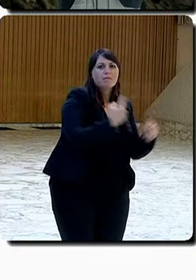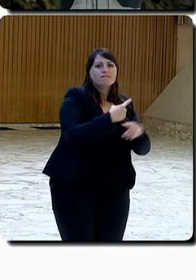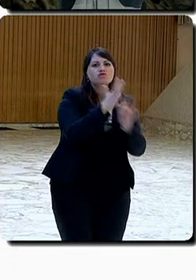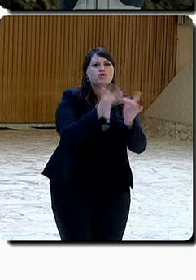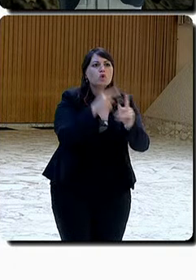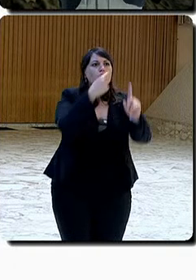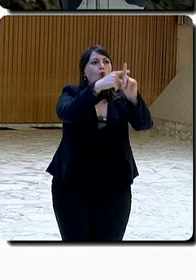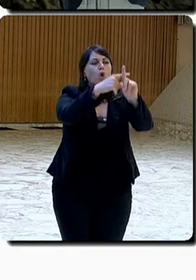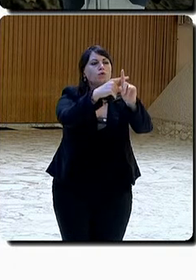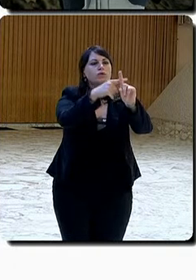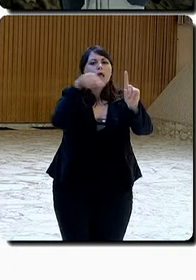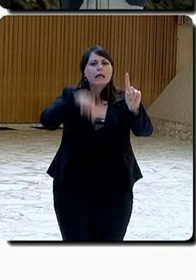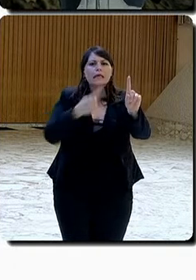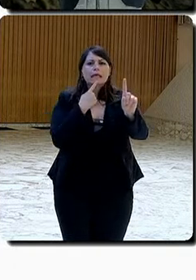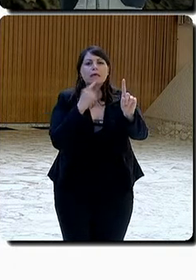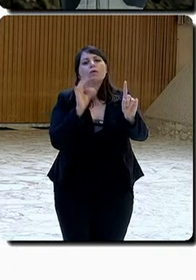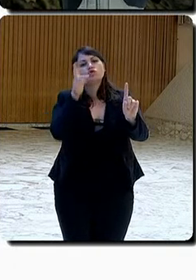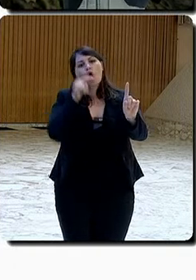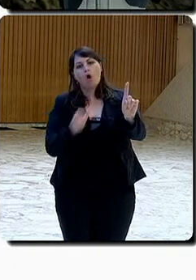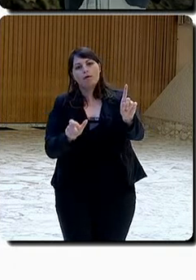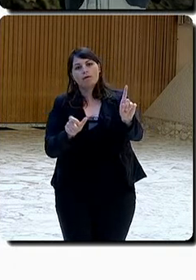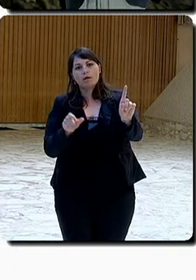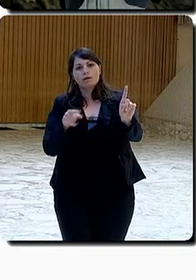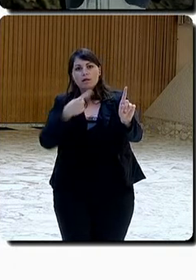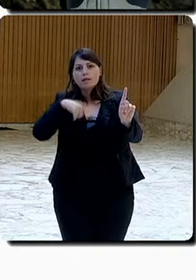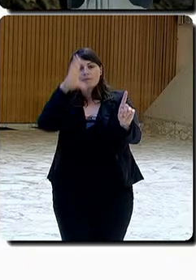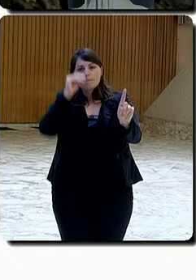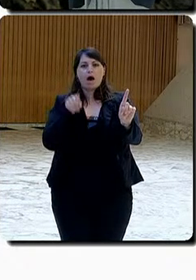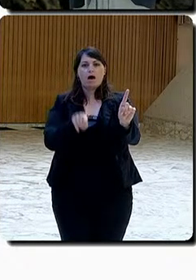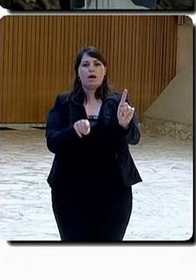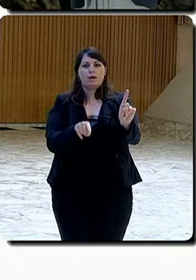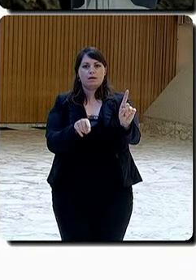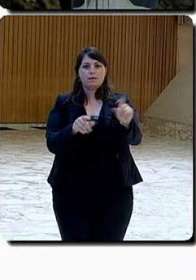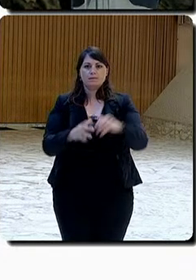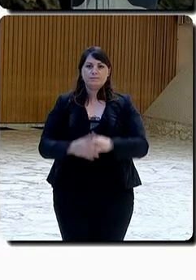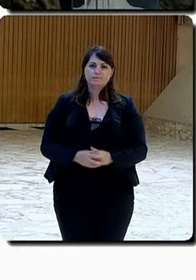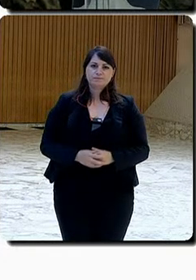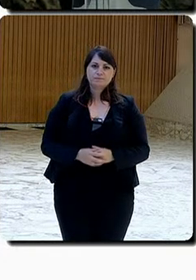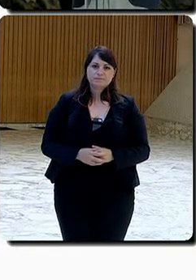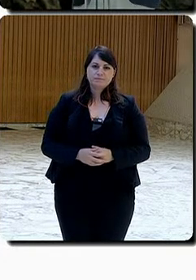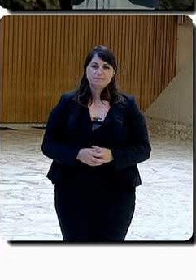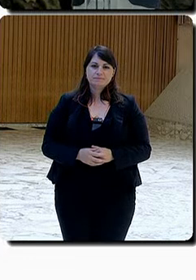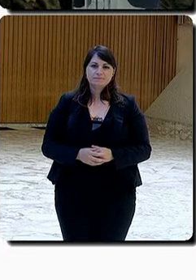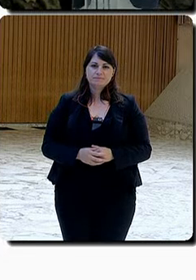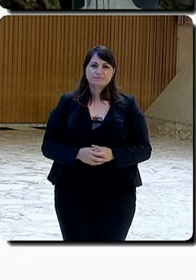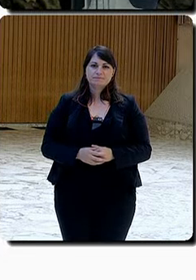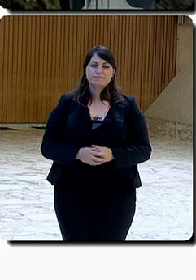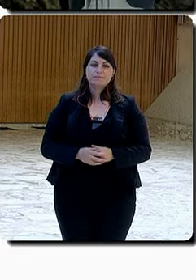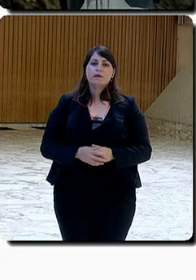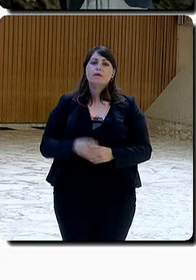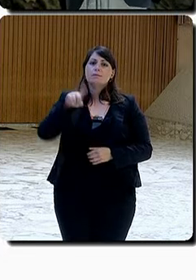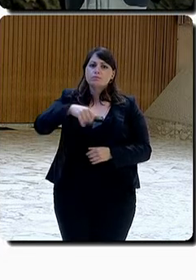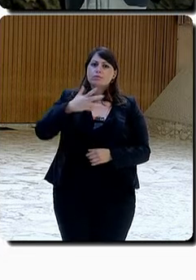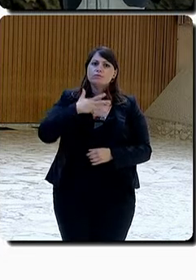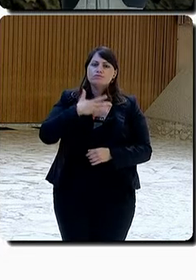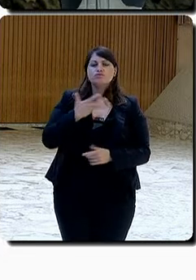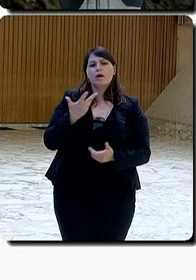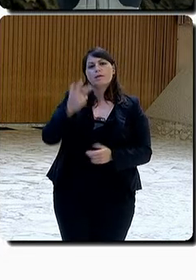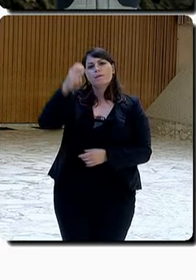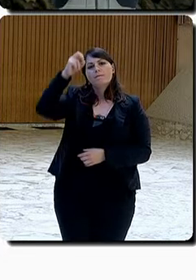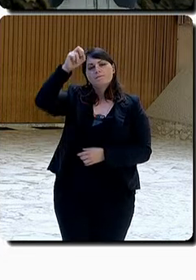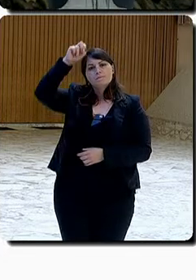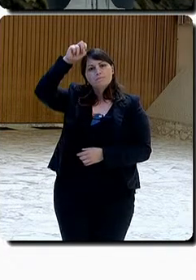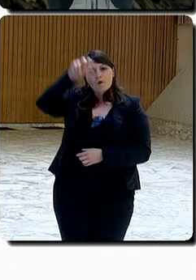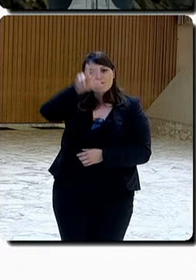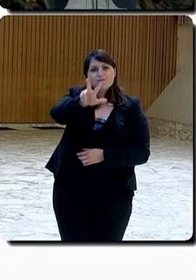Models of praise and patience. They're prophets. Even though we're used to looking at prophets as being young, like Jeremiah. You know the